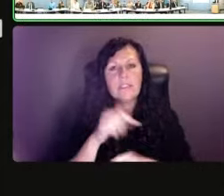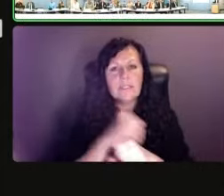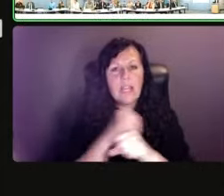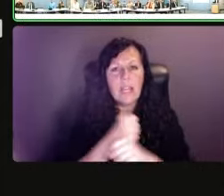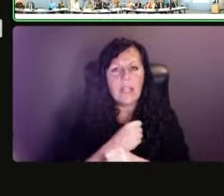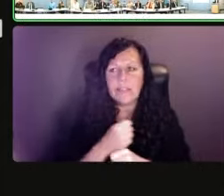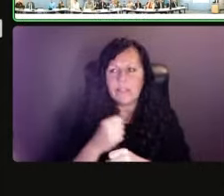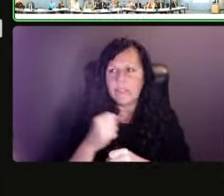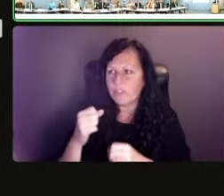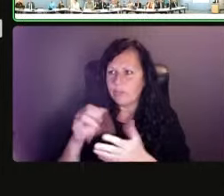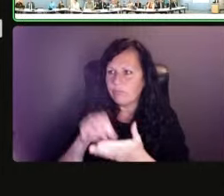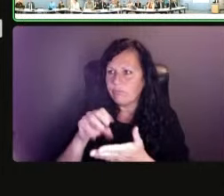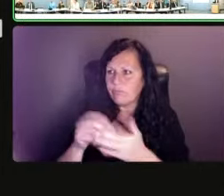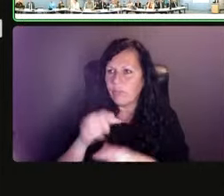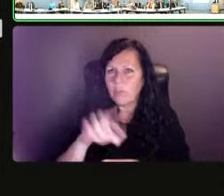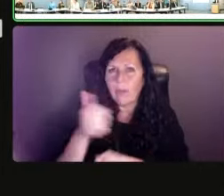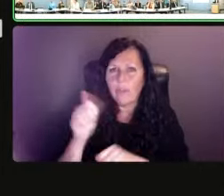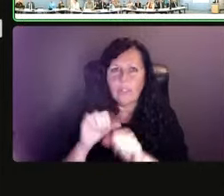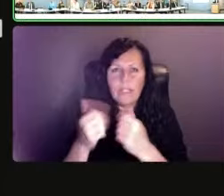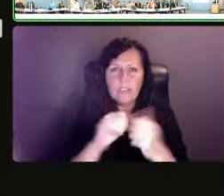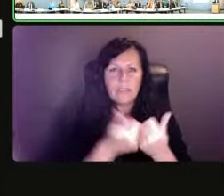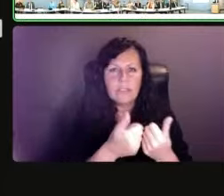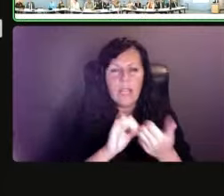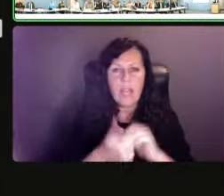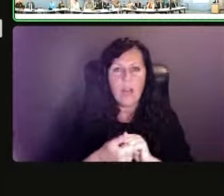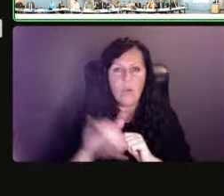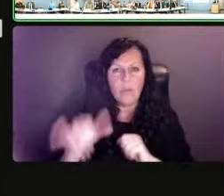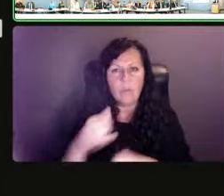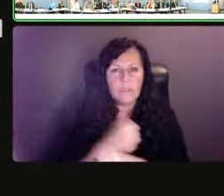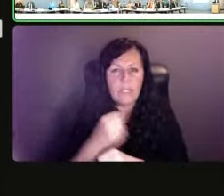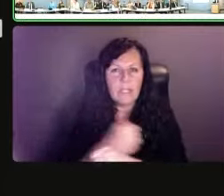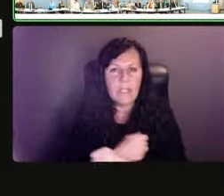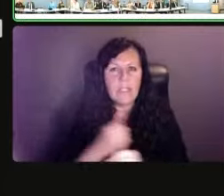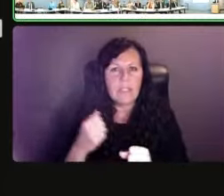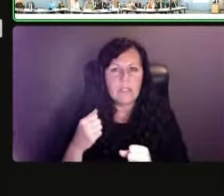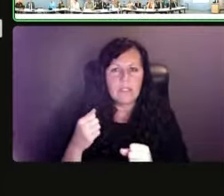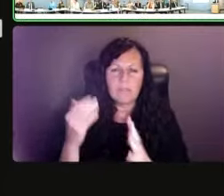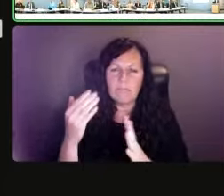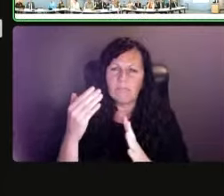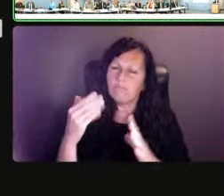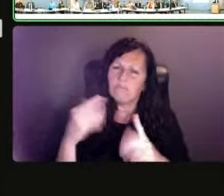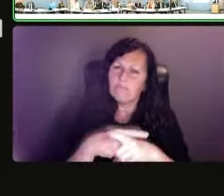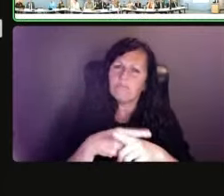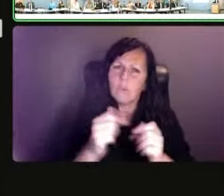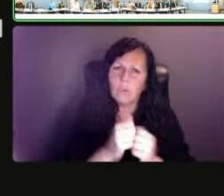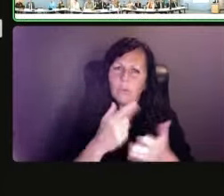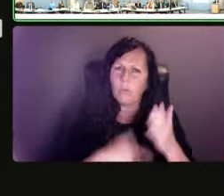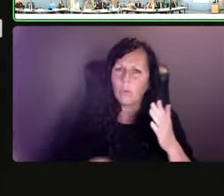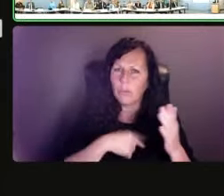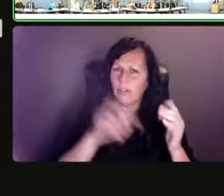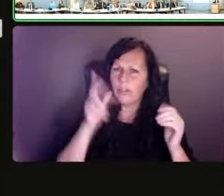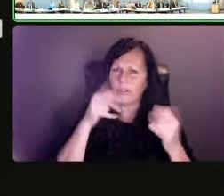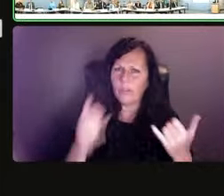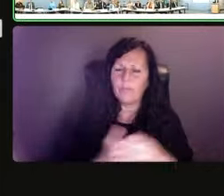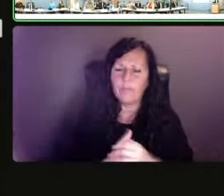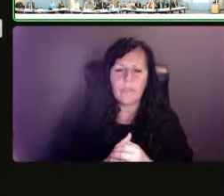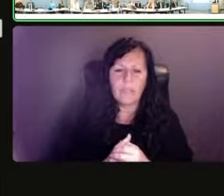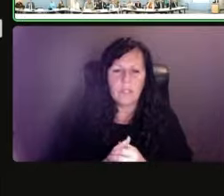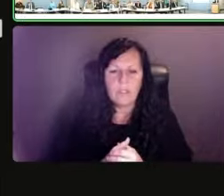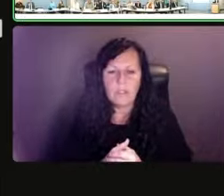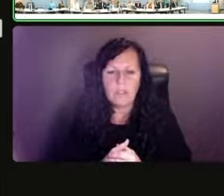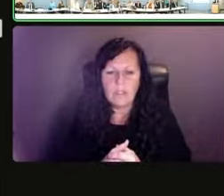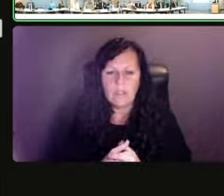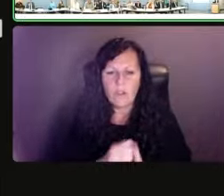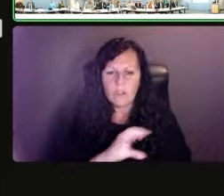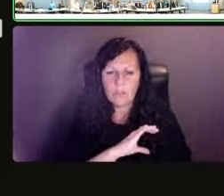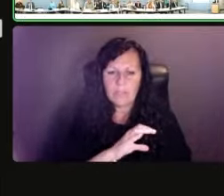are kind of interfering with what we're hearing? Also, the police crime analyst that we saw on the